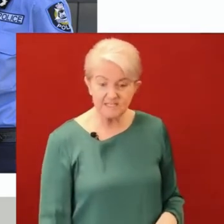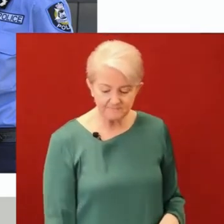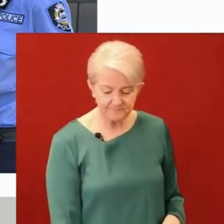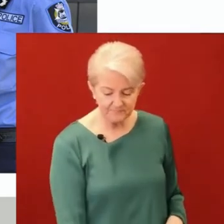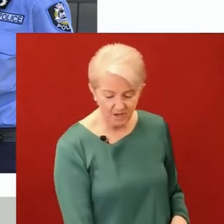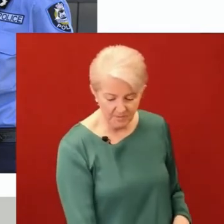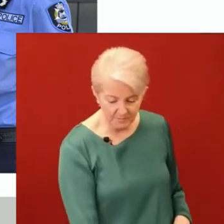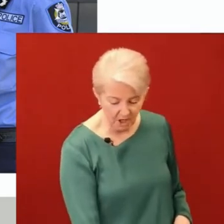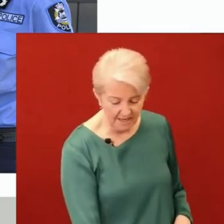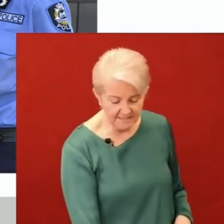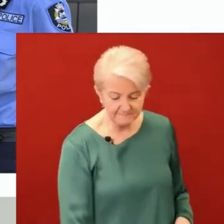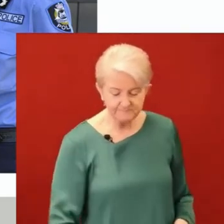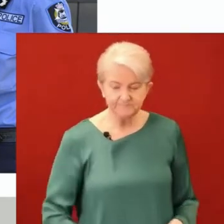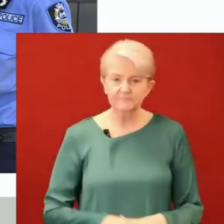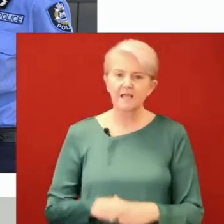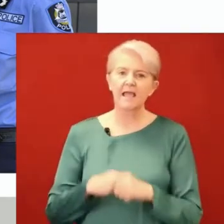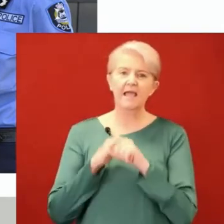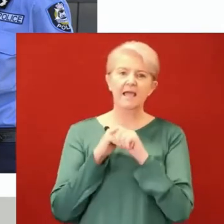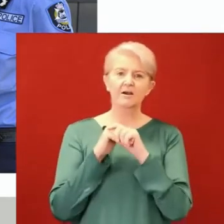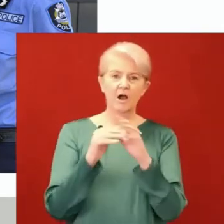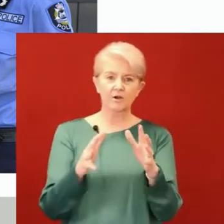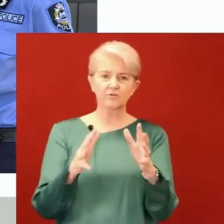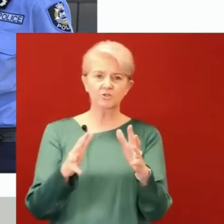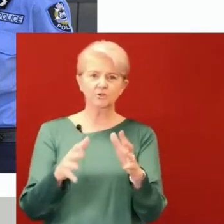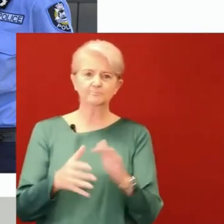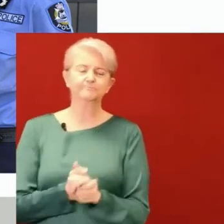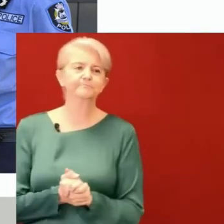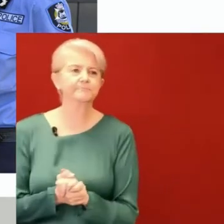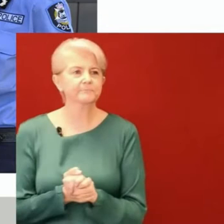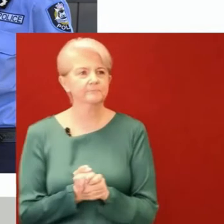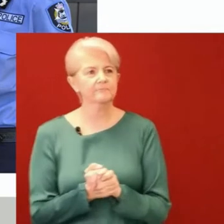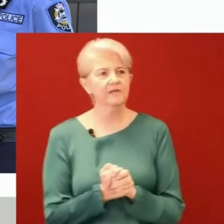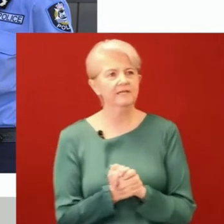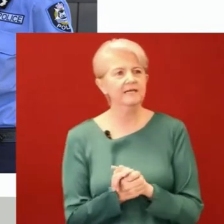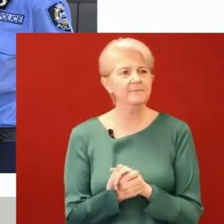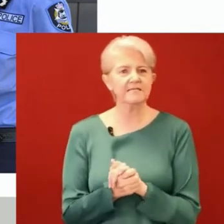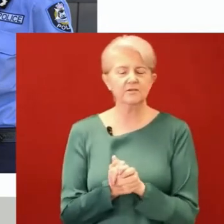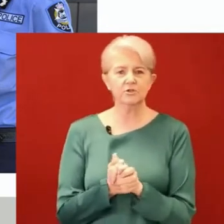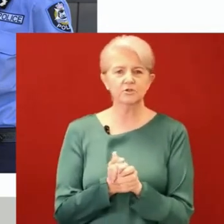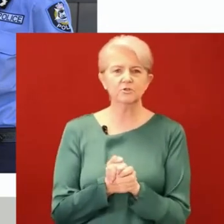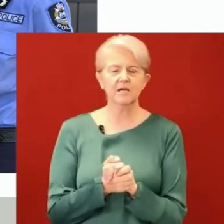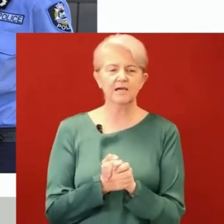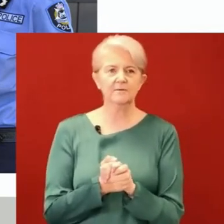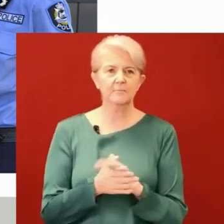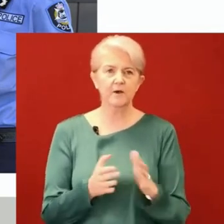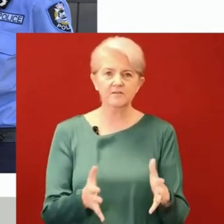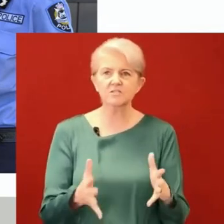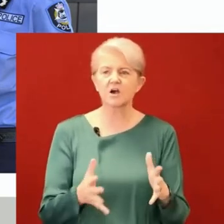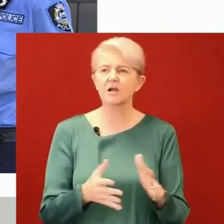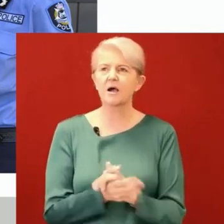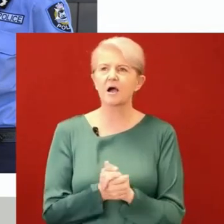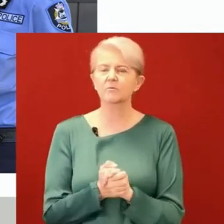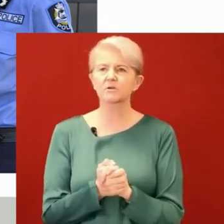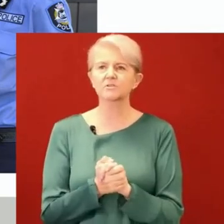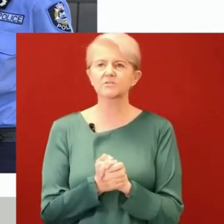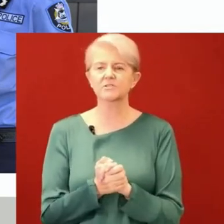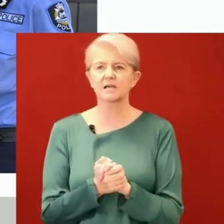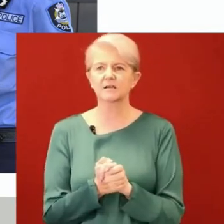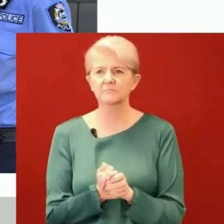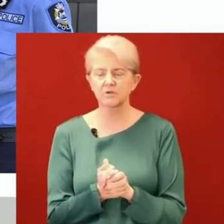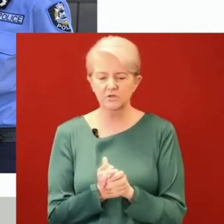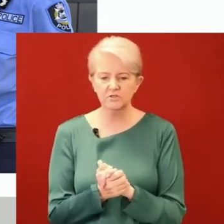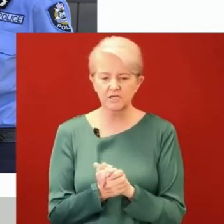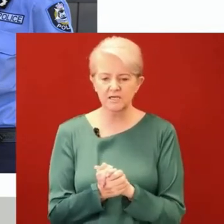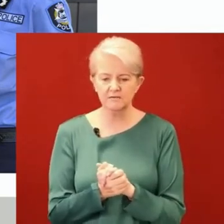So I did. I applied, and I got the job. Now, let me tell you, by this time I was,